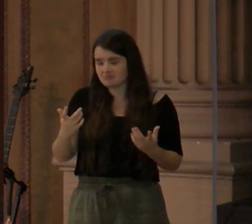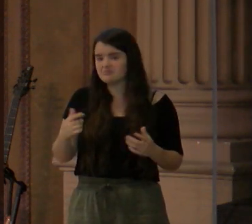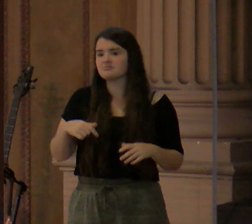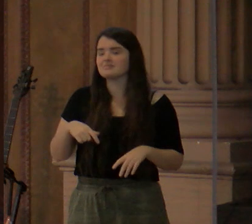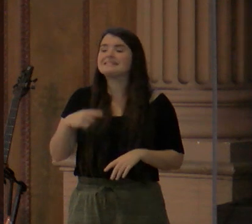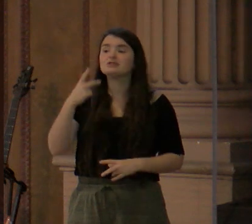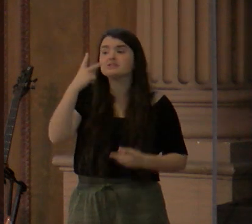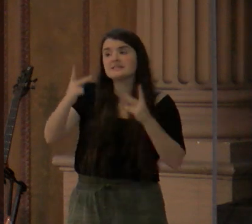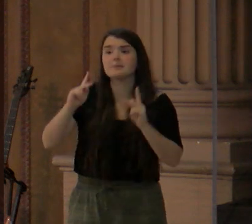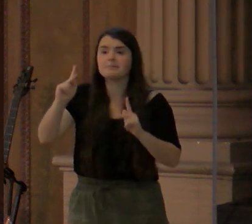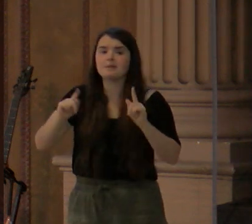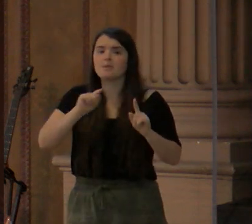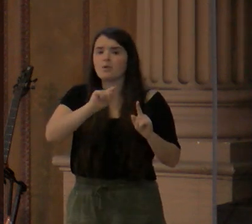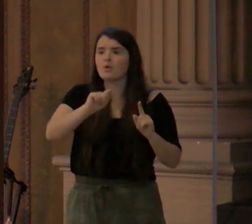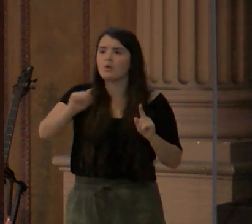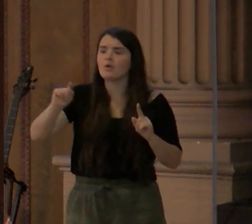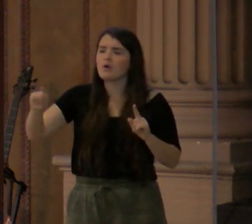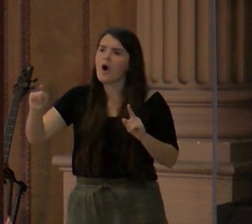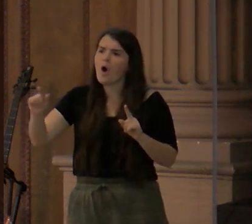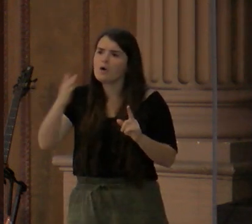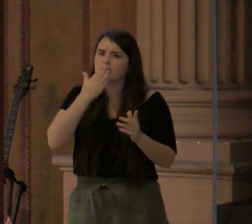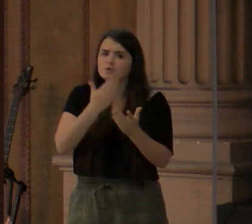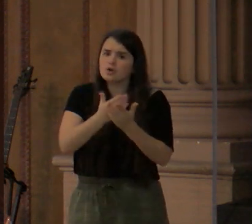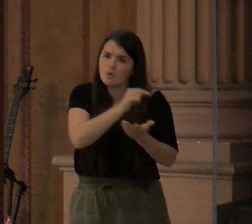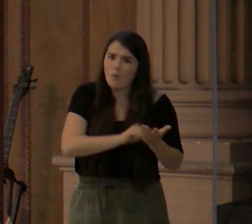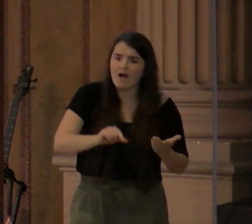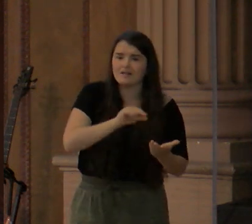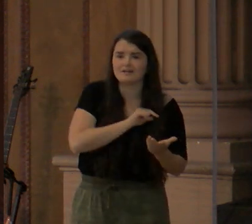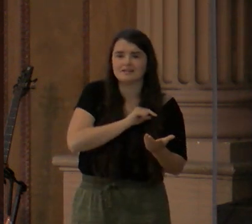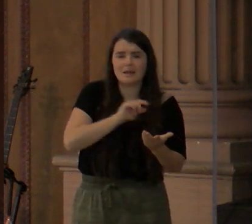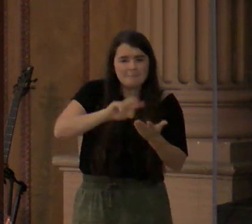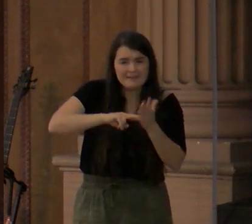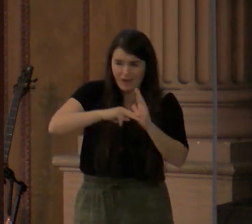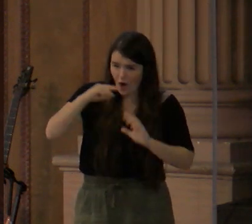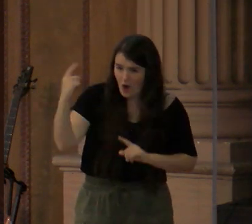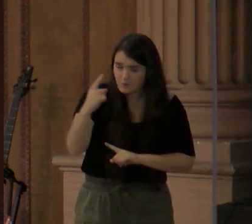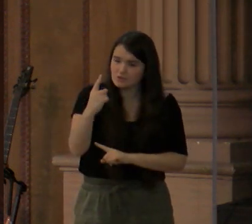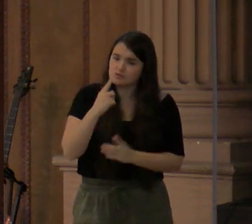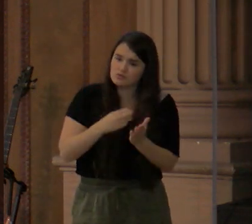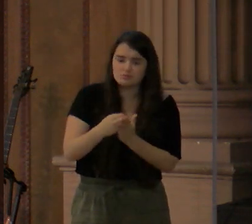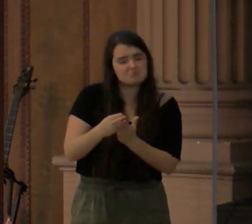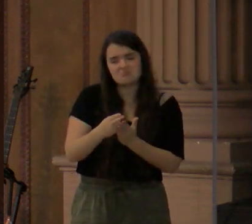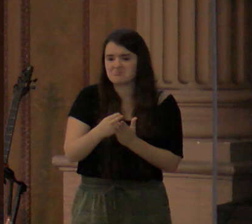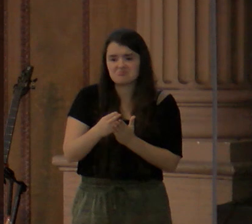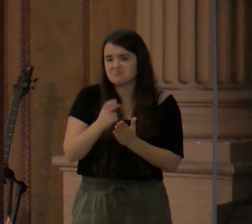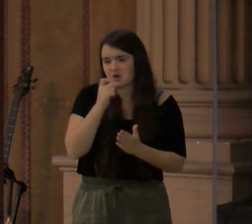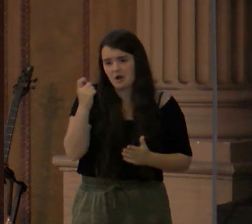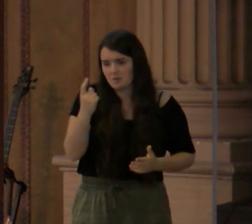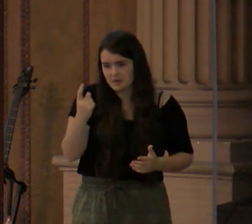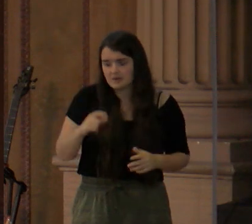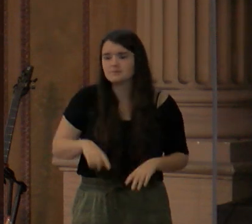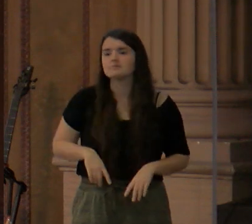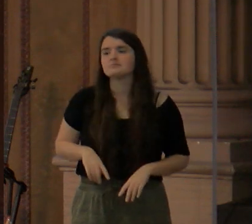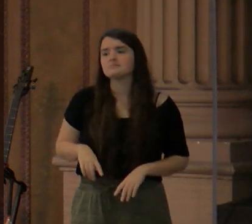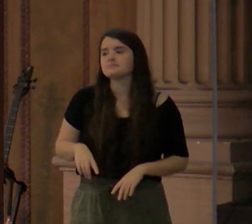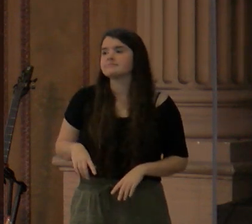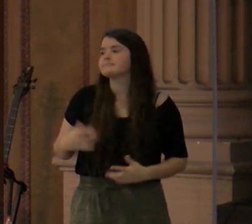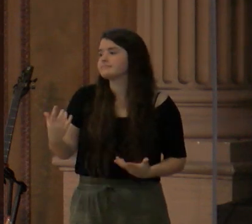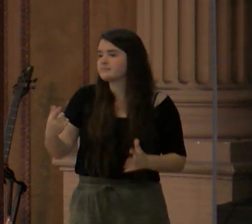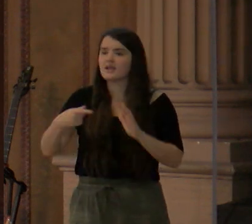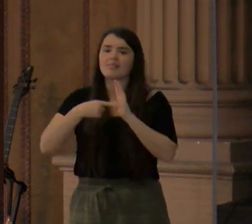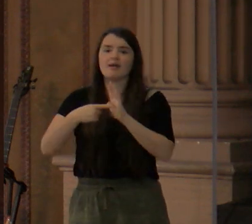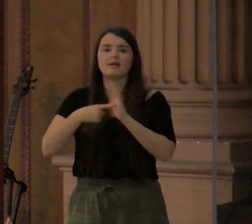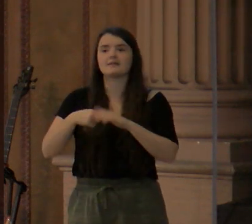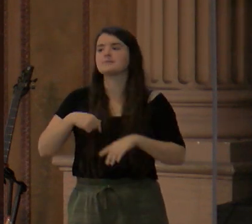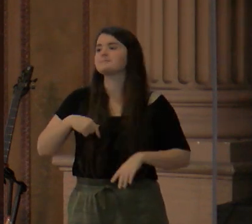So you say to someone, you are so hardworking. No, that's not true. Once I slept through my alarm 10 years ago, I am not perfectly